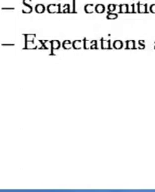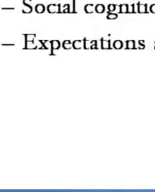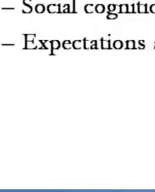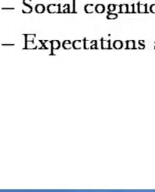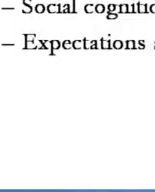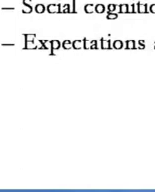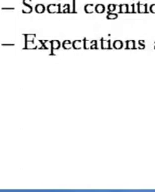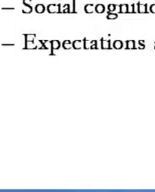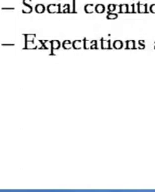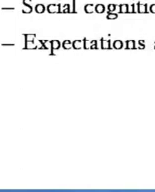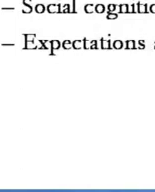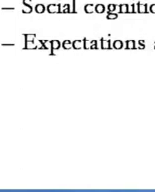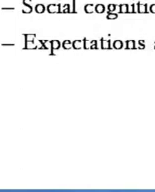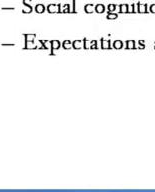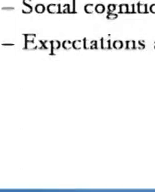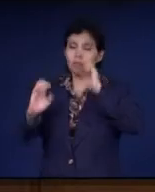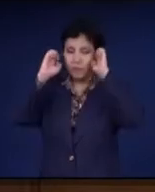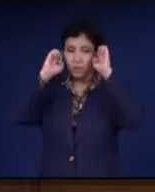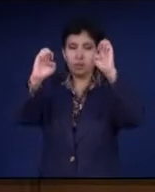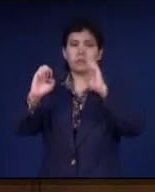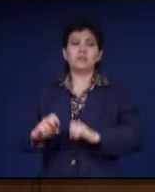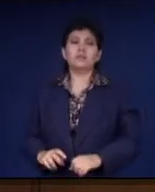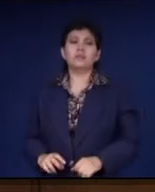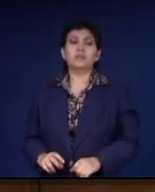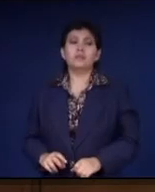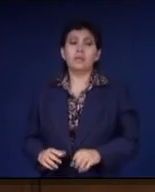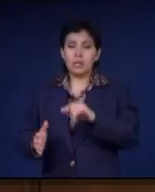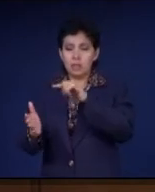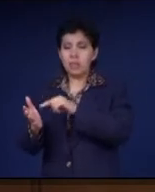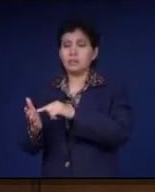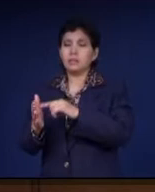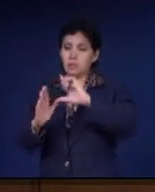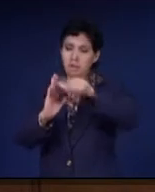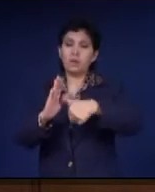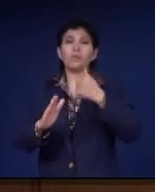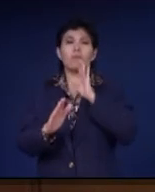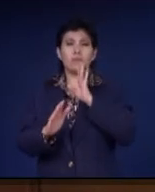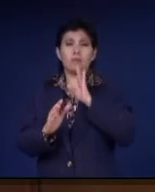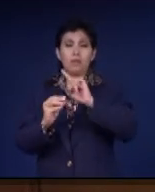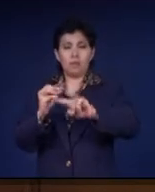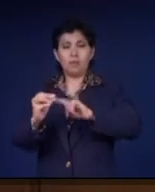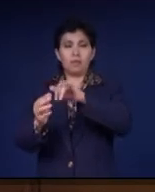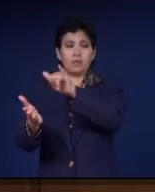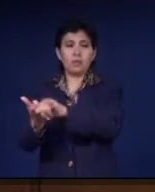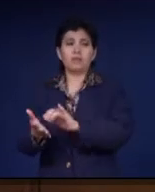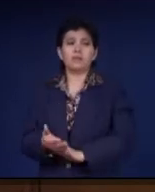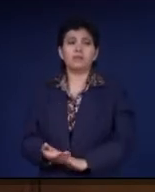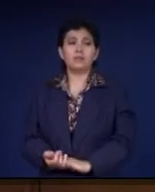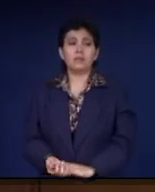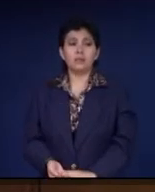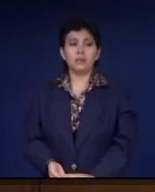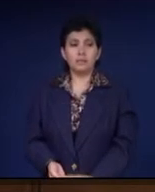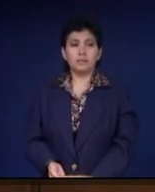suffering and self-justification. The need to feel good. Just now we talked about that. And also the need to be accurate.